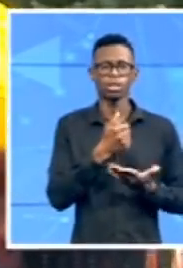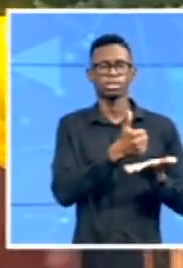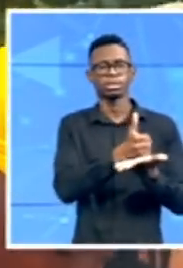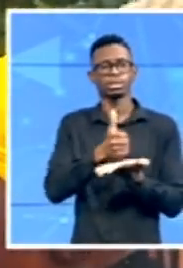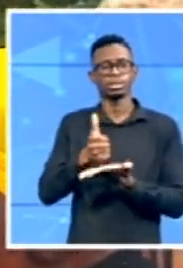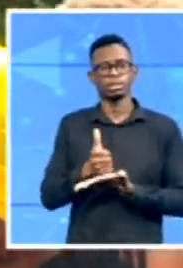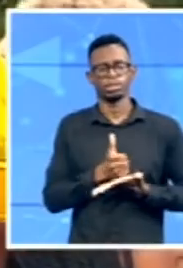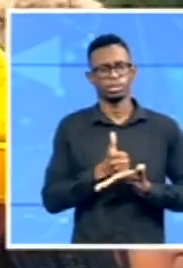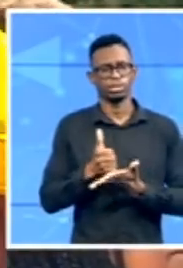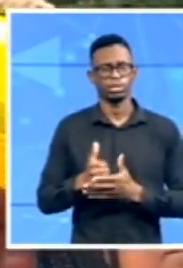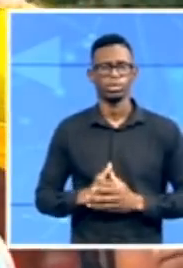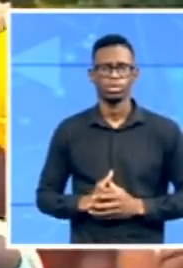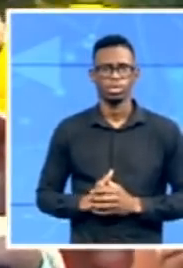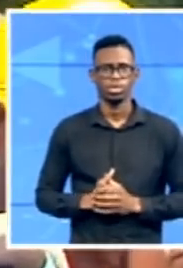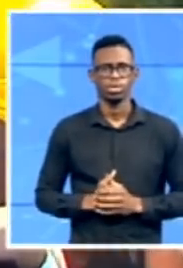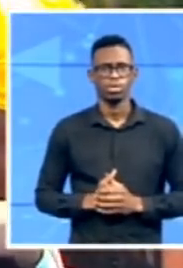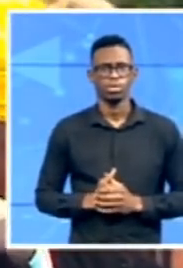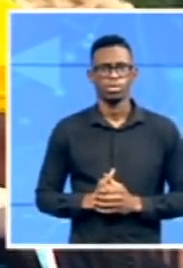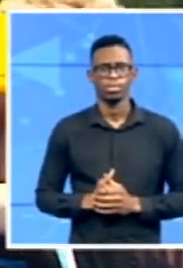Can you all sit down?